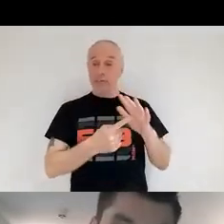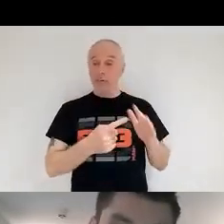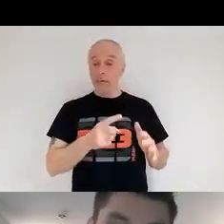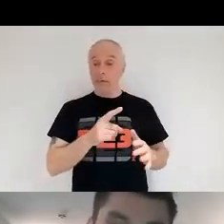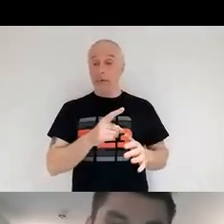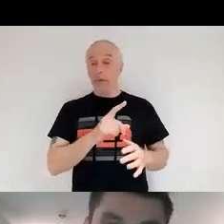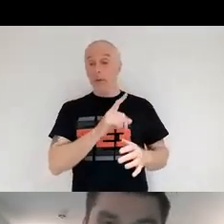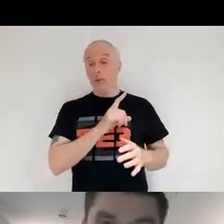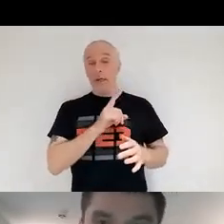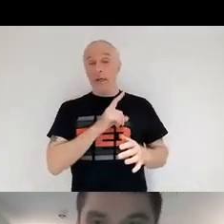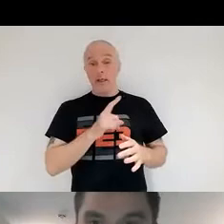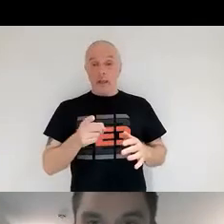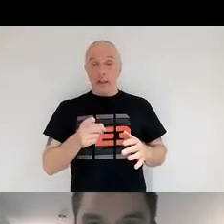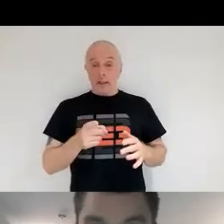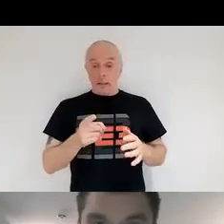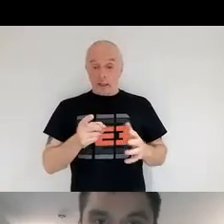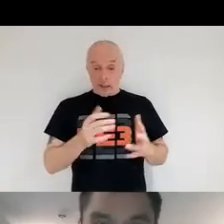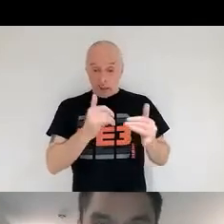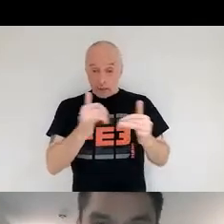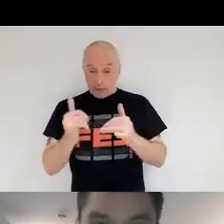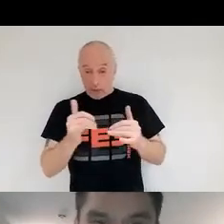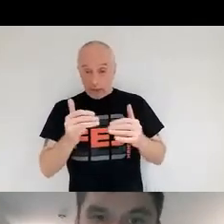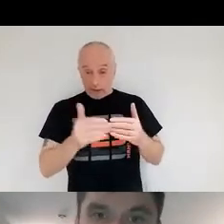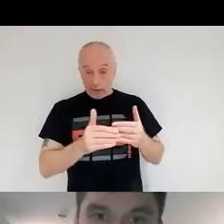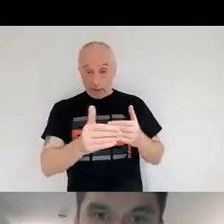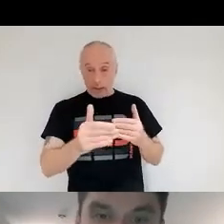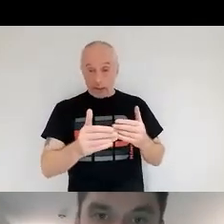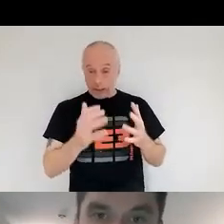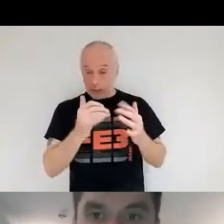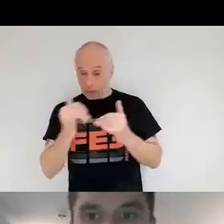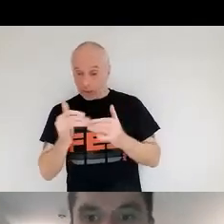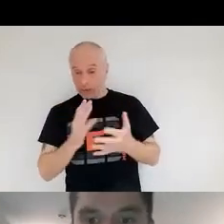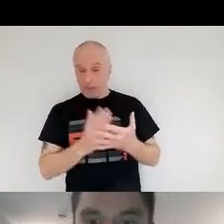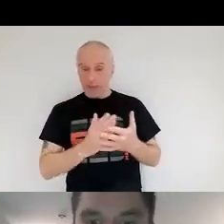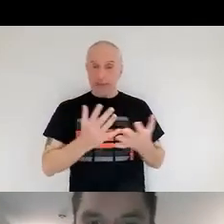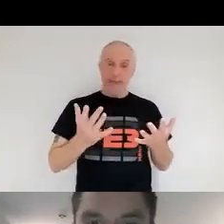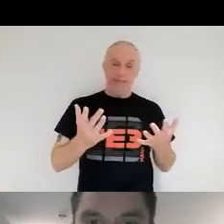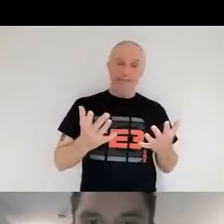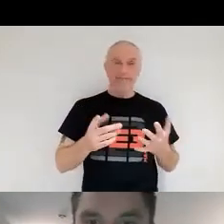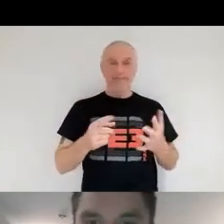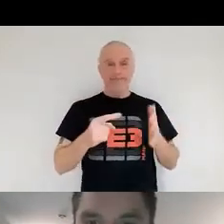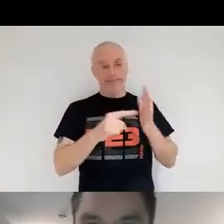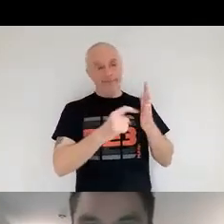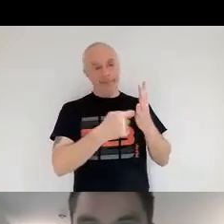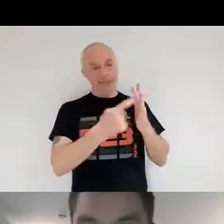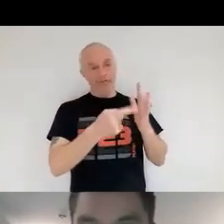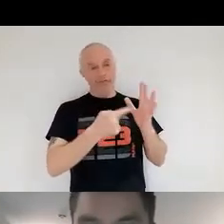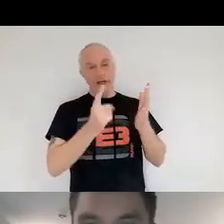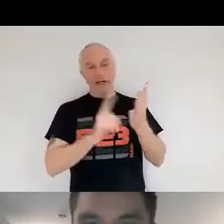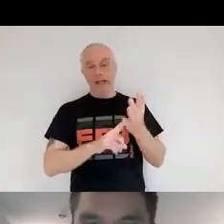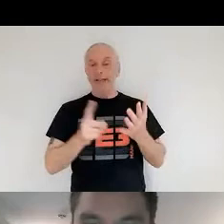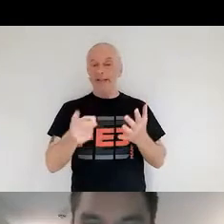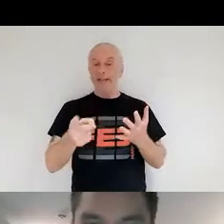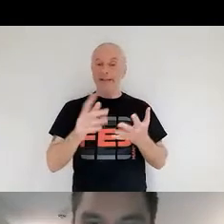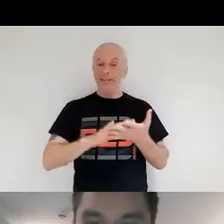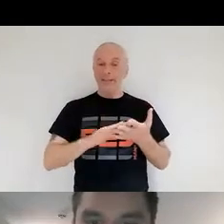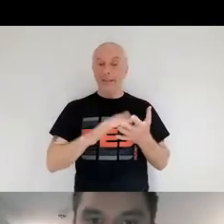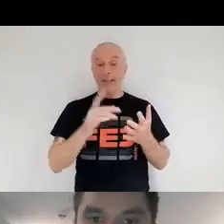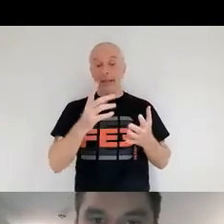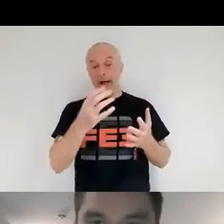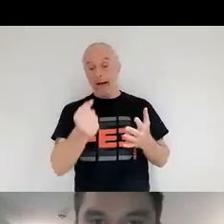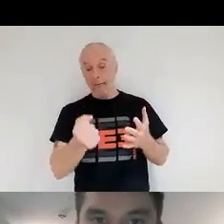using the term trial throughout this talk, trial is actually a slightly misleading term, because a trial would imply that there is a material degree